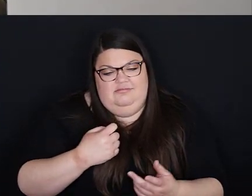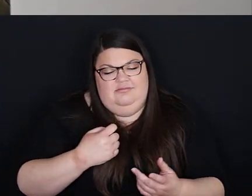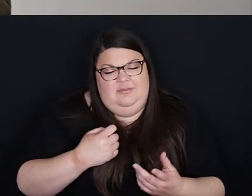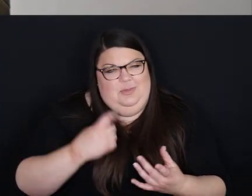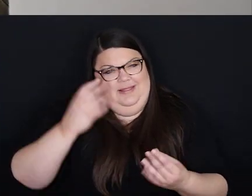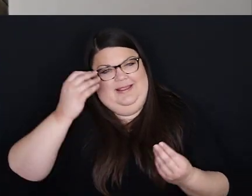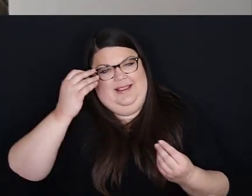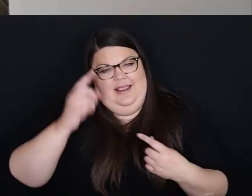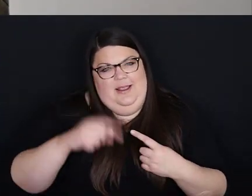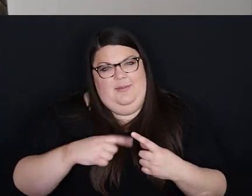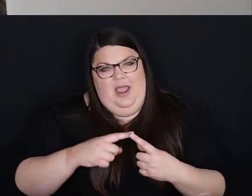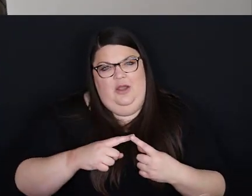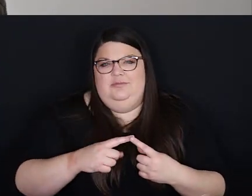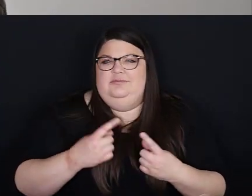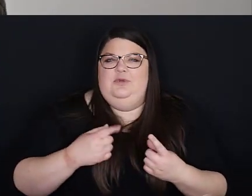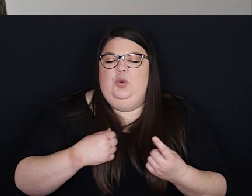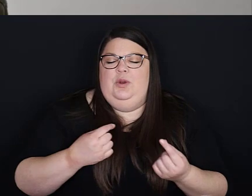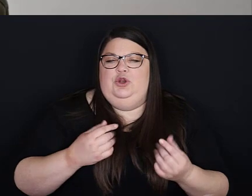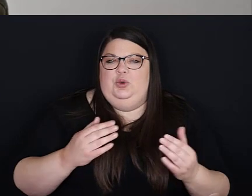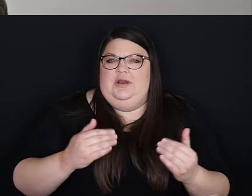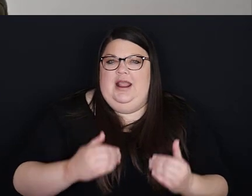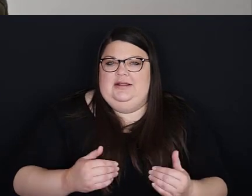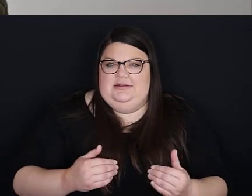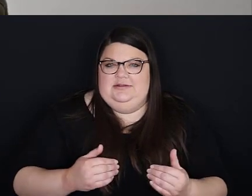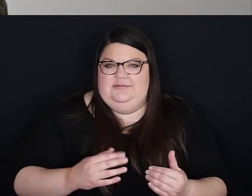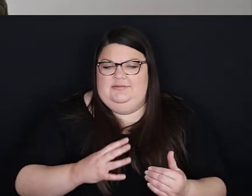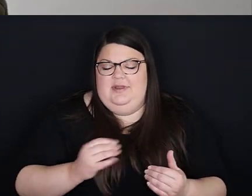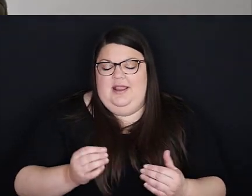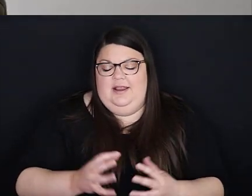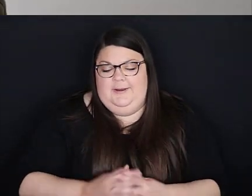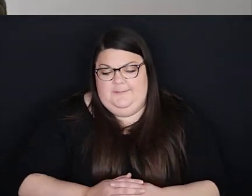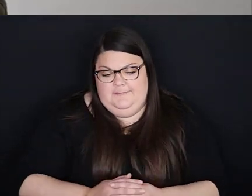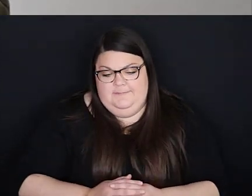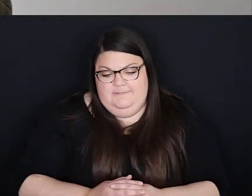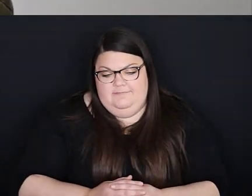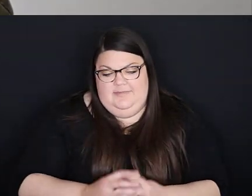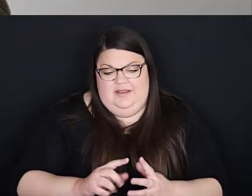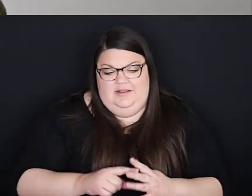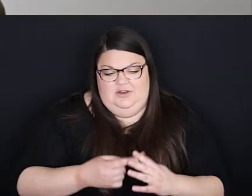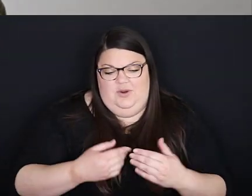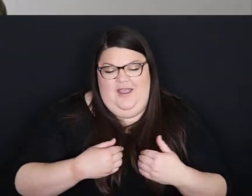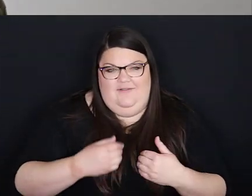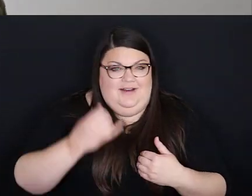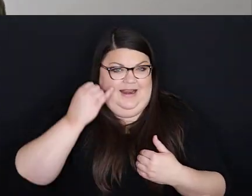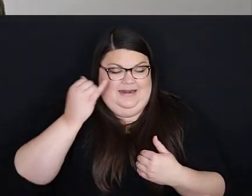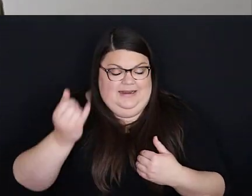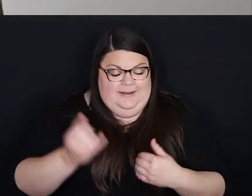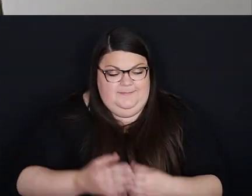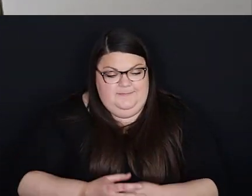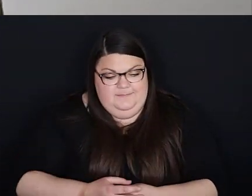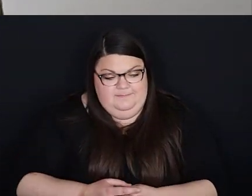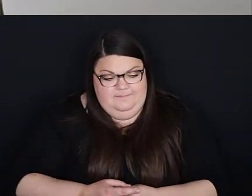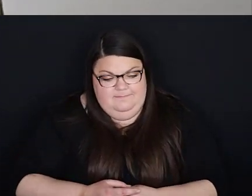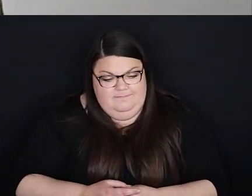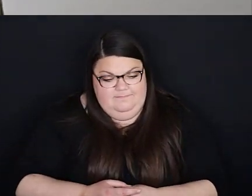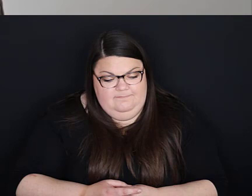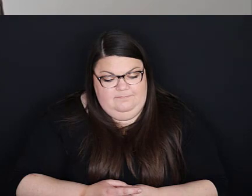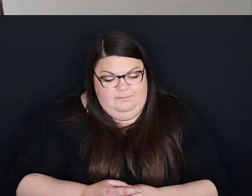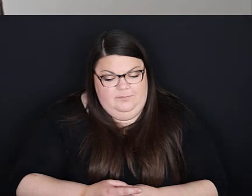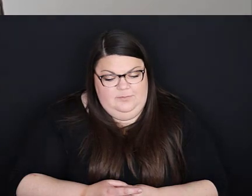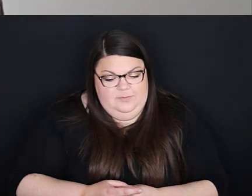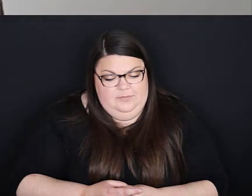musing about, you know, what I might do next. And I began to have this idea.